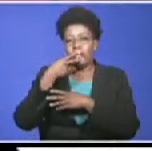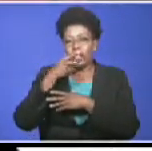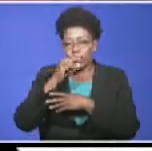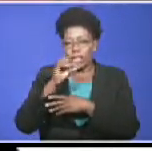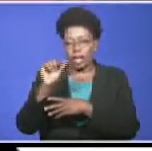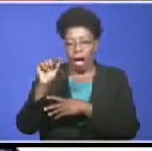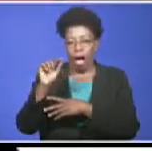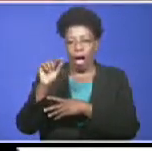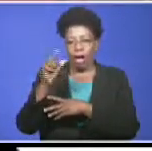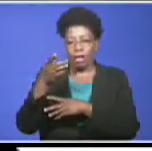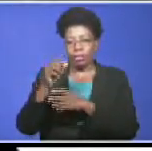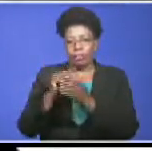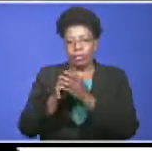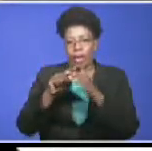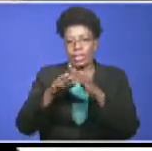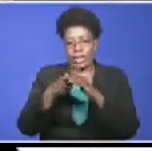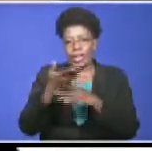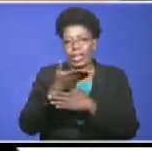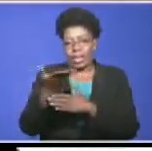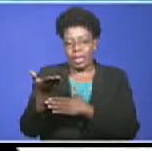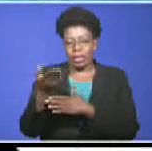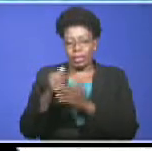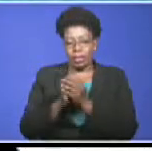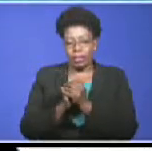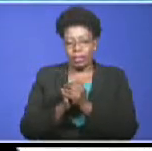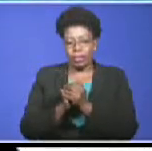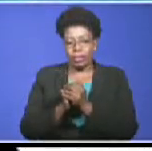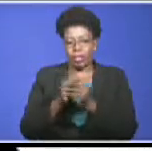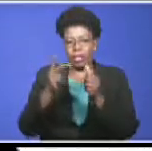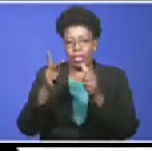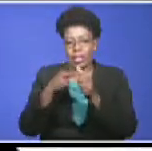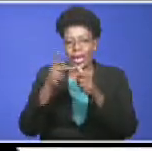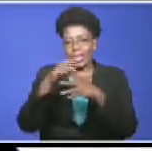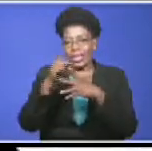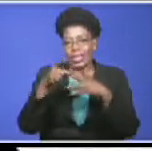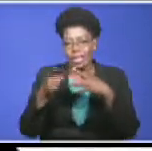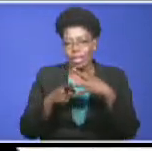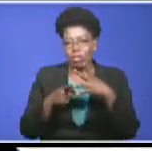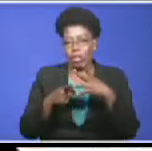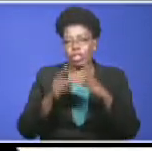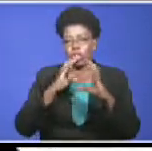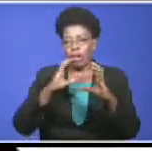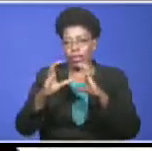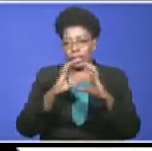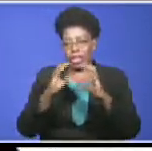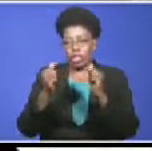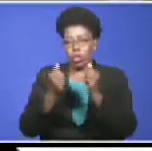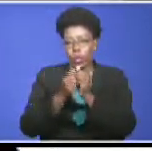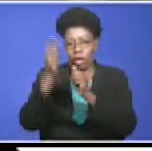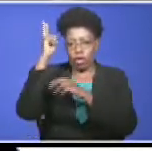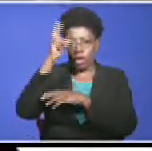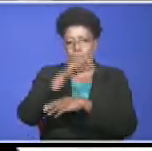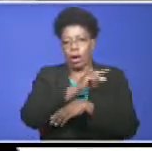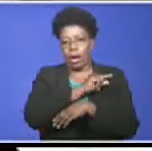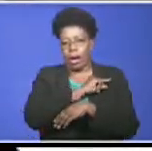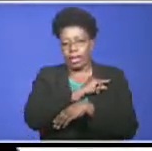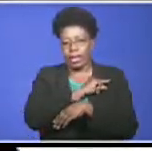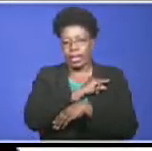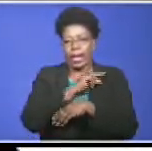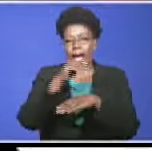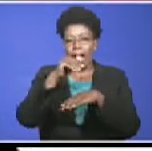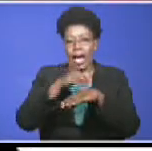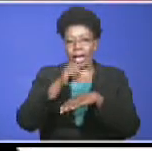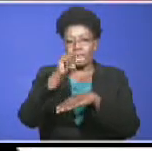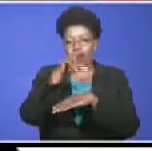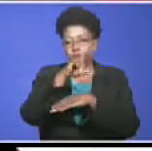So that's how I started this. In the second of a series of conversations with Enrico Gazzarelli at